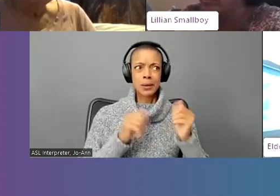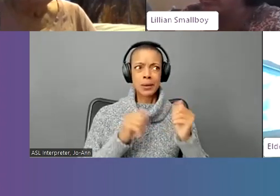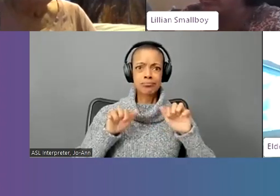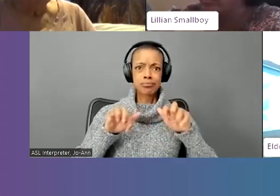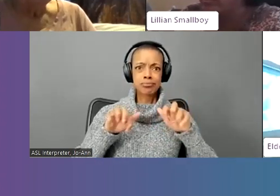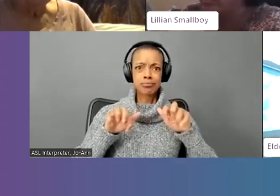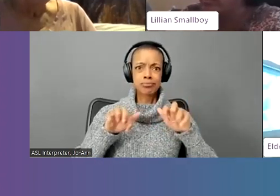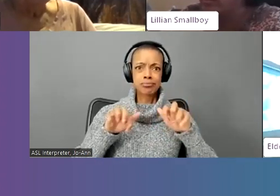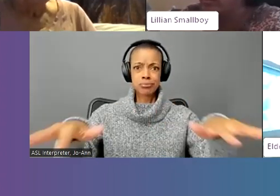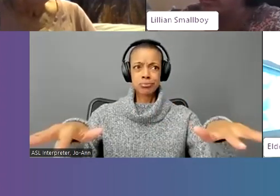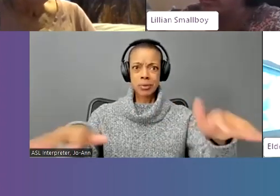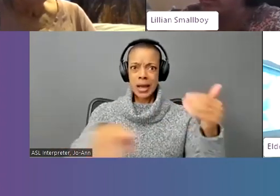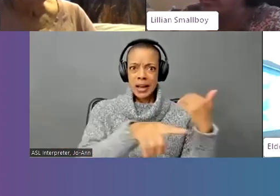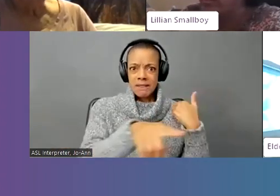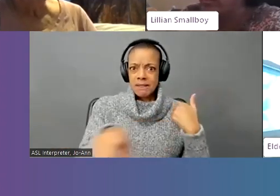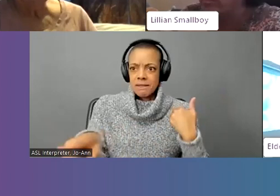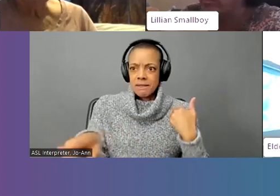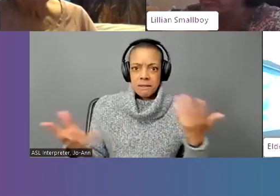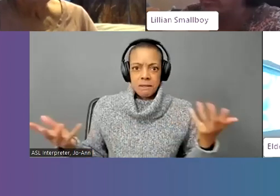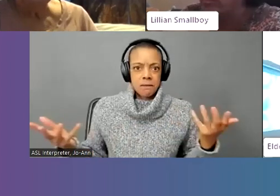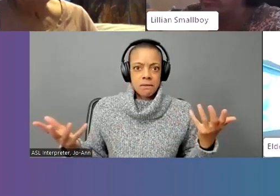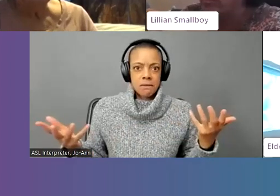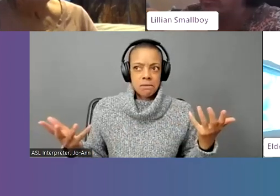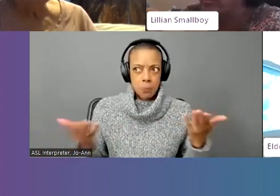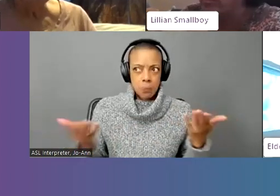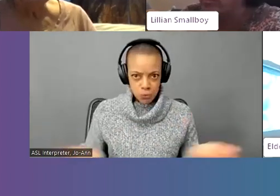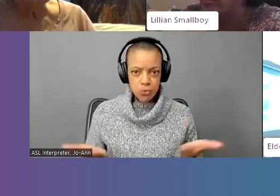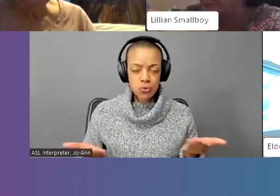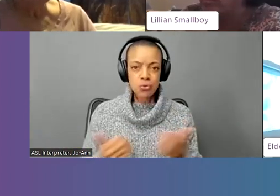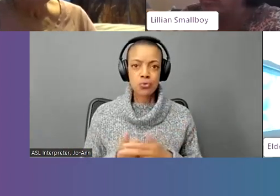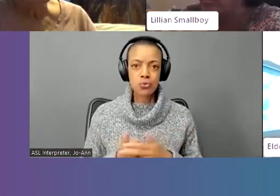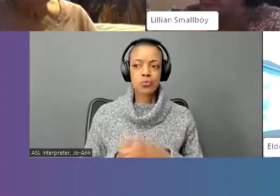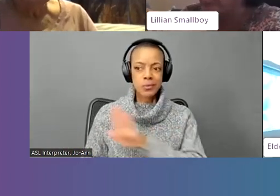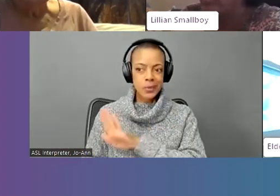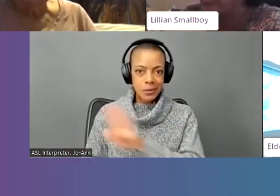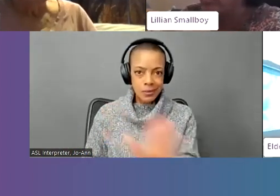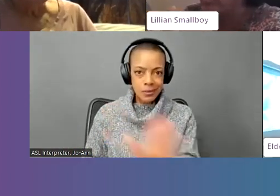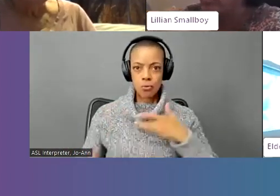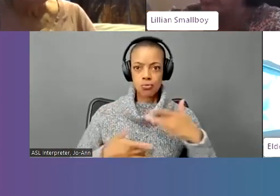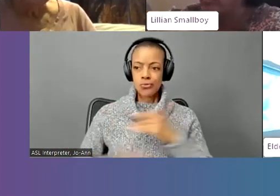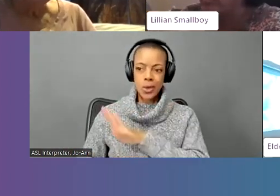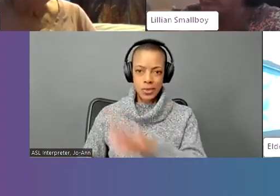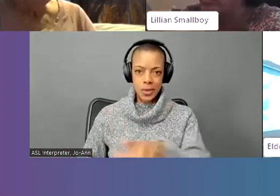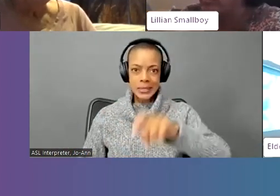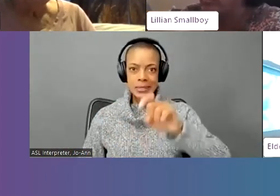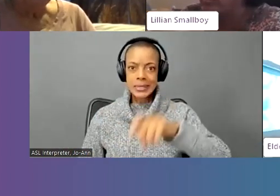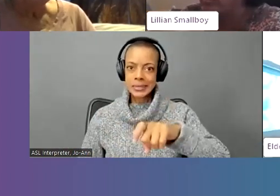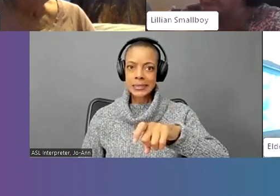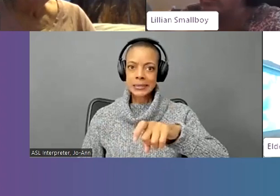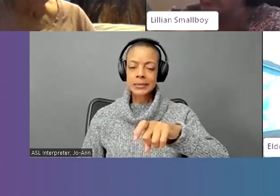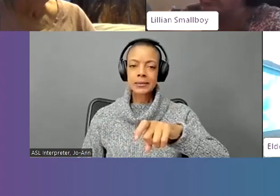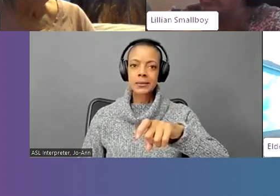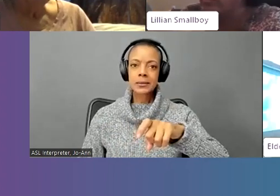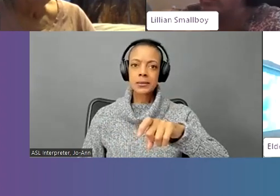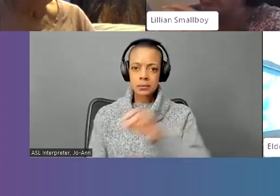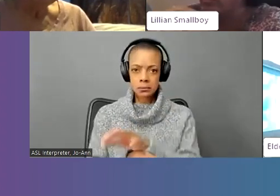that, you know, it's their concerns, it's their needs that need to be addressed. So, you know,